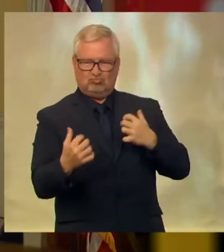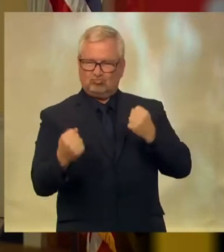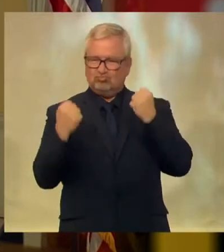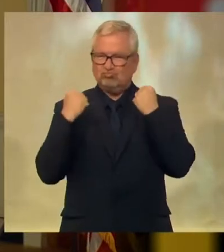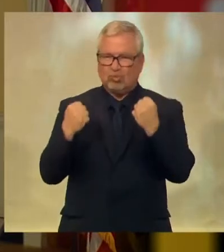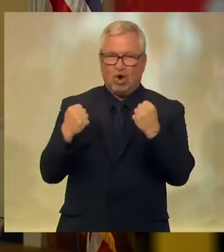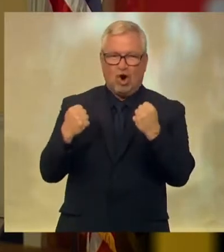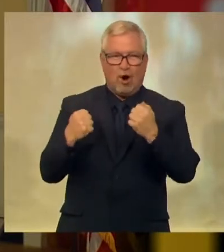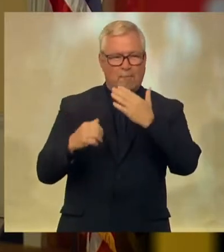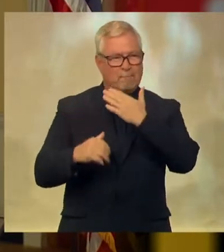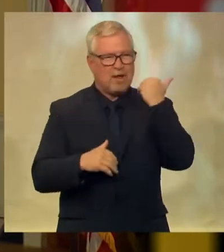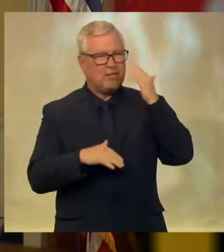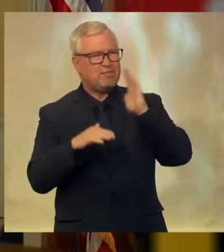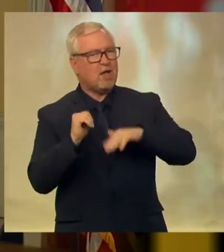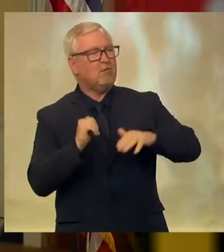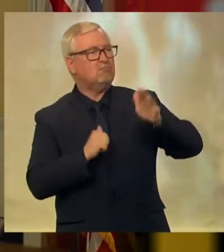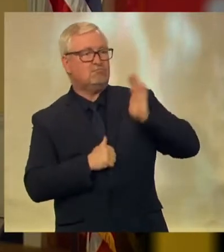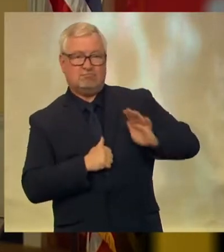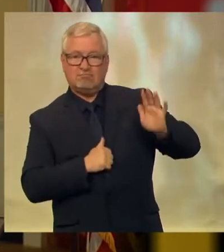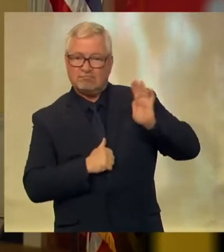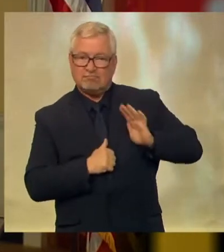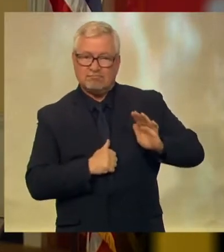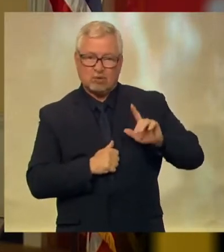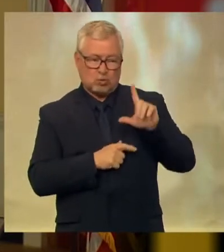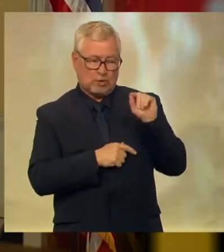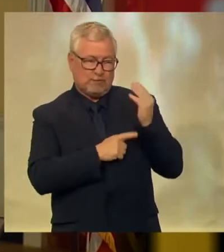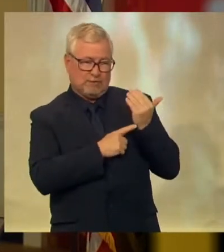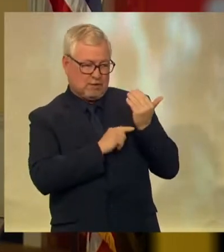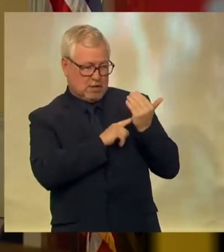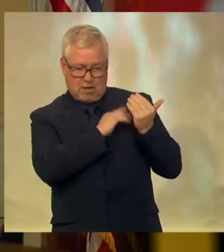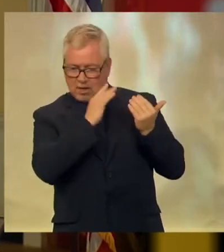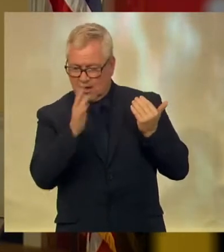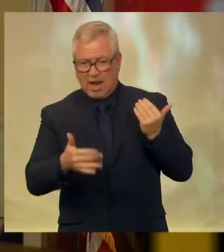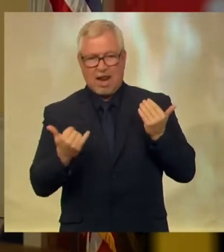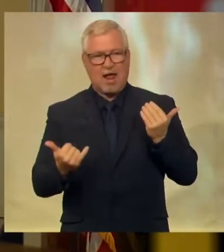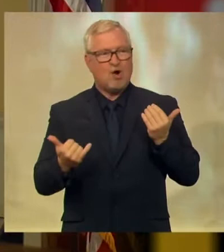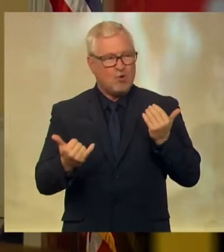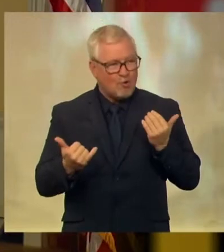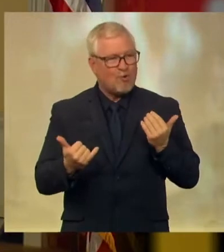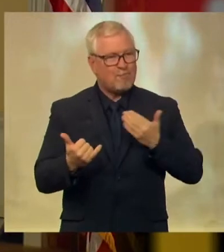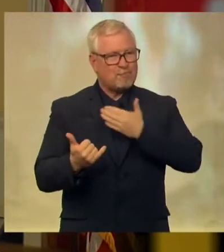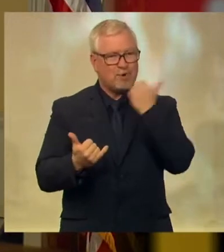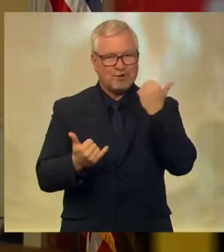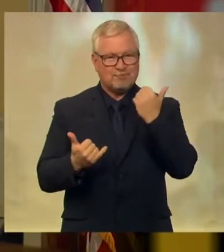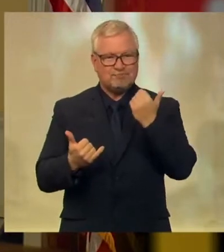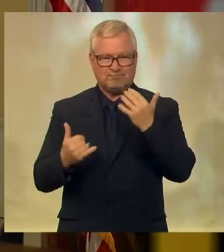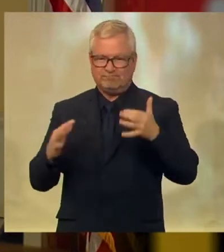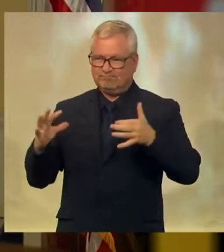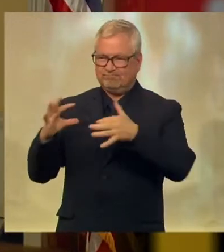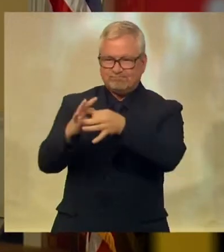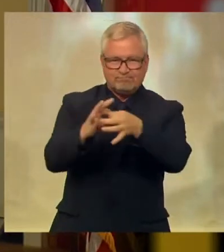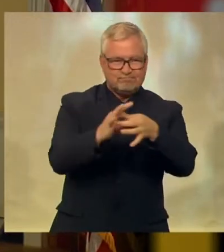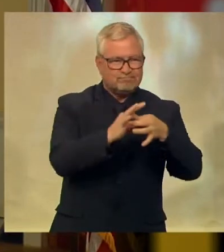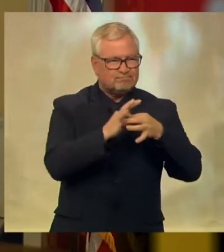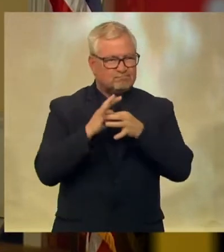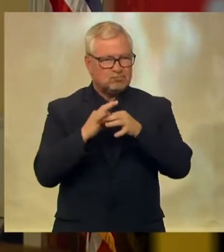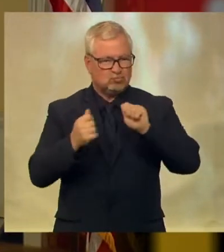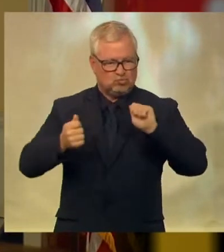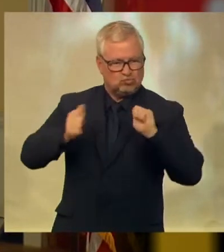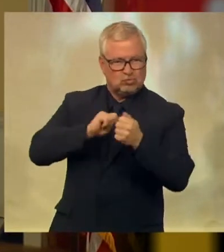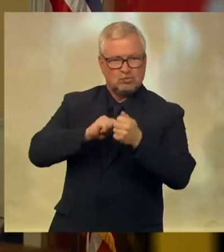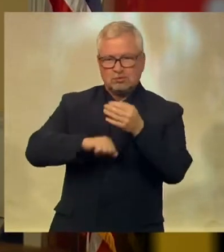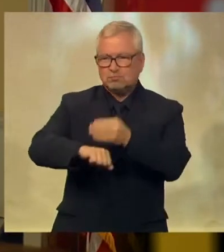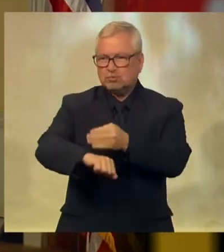and better than it was when we began our mission. Together, we have changed Maryland for the better by facing our